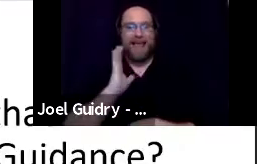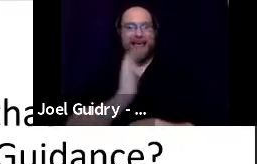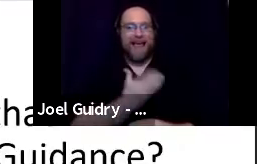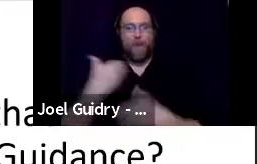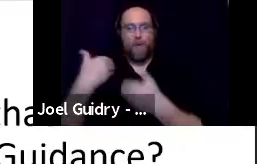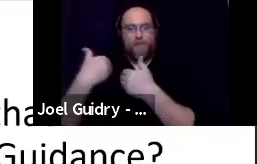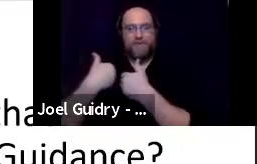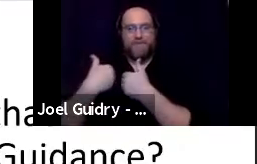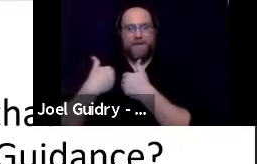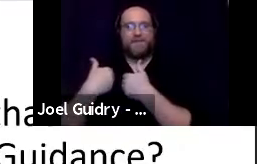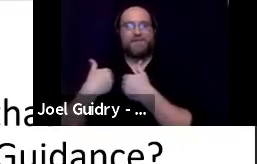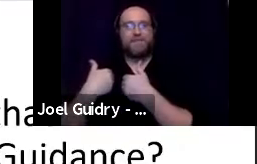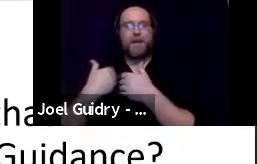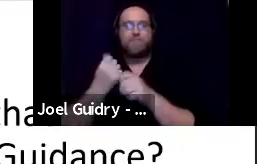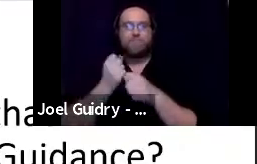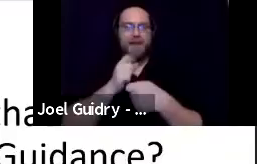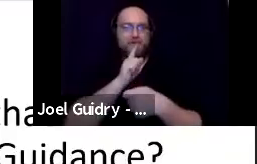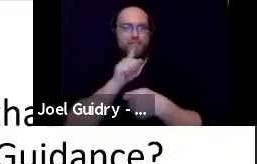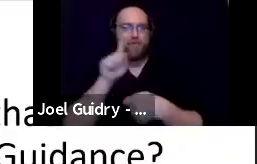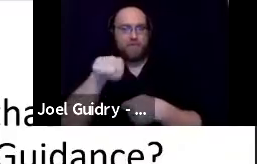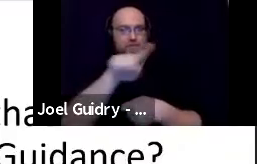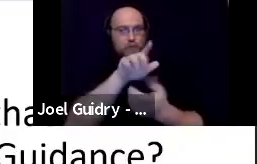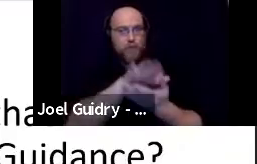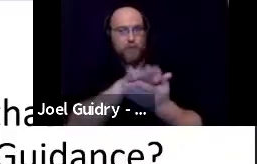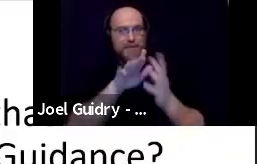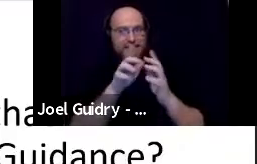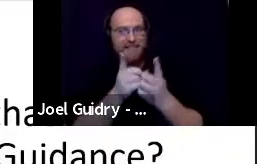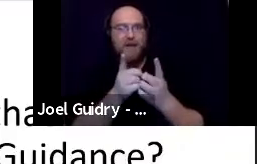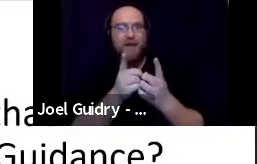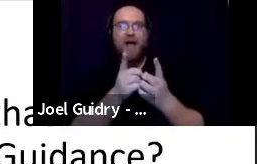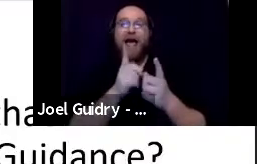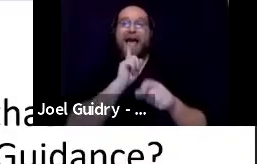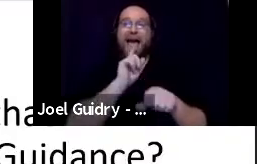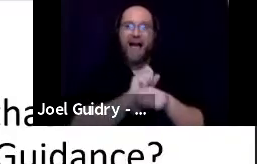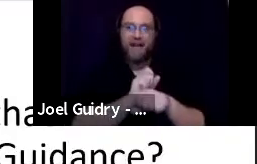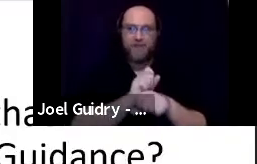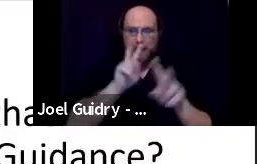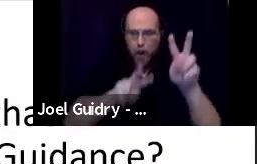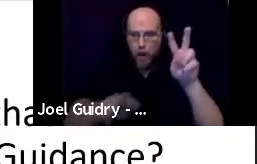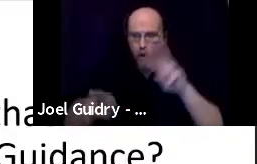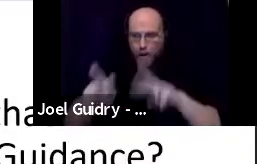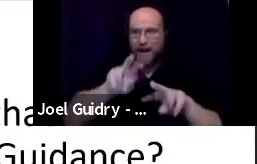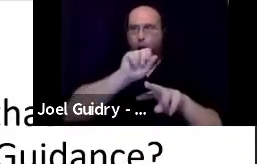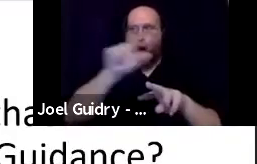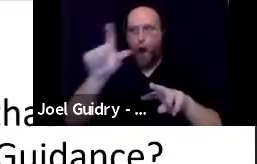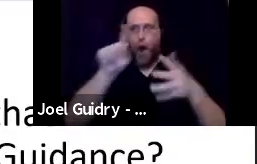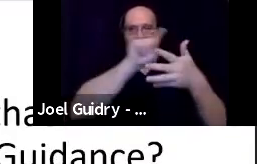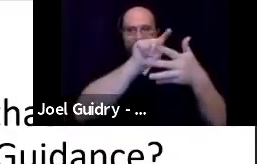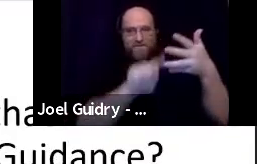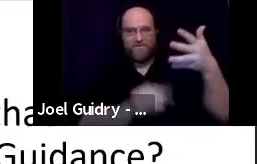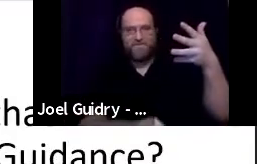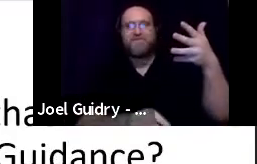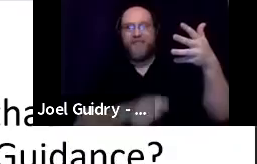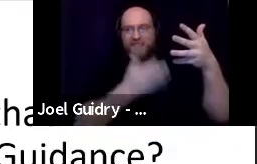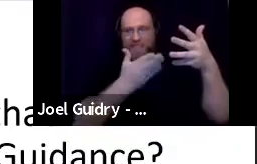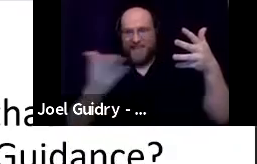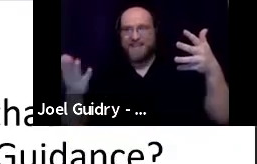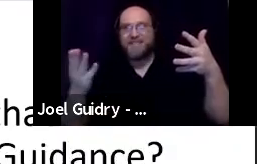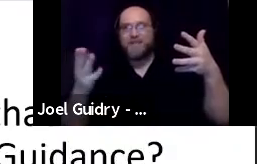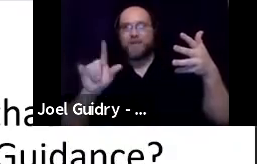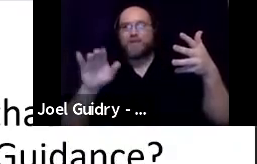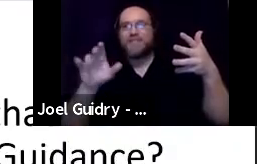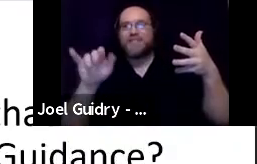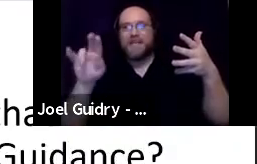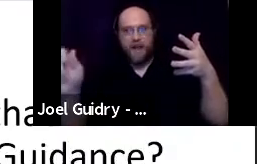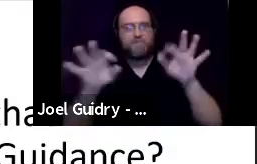are actually looking and thinking about all of these pieces that Lucinda went through and all of the things that are